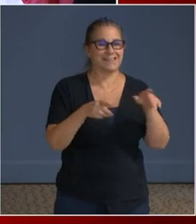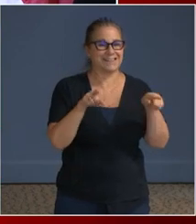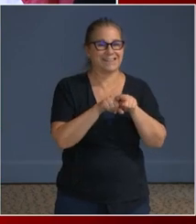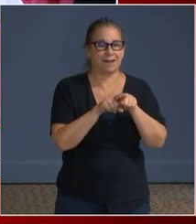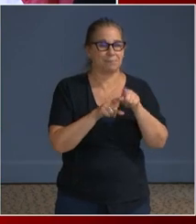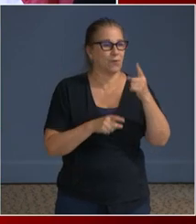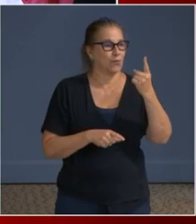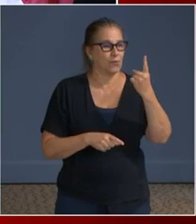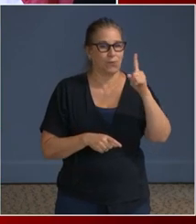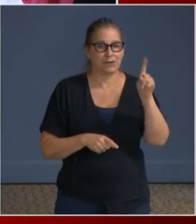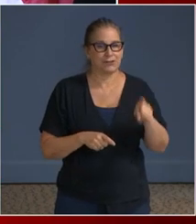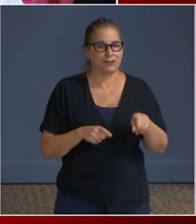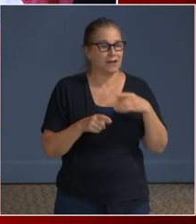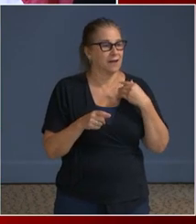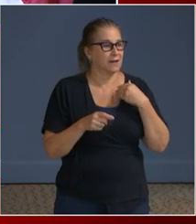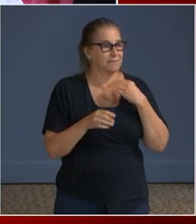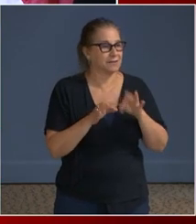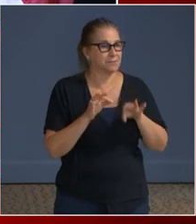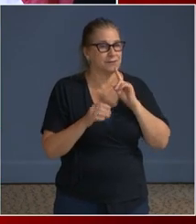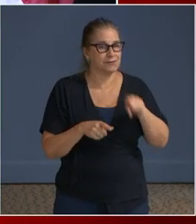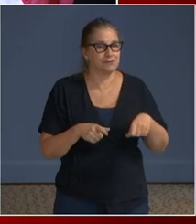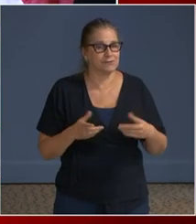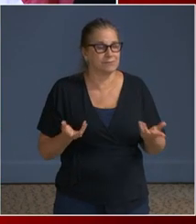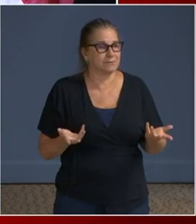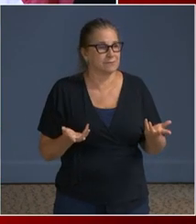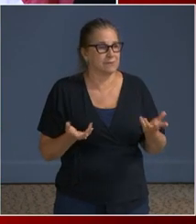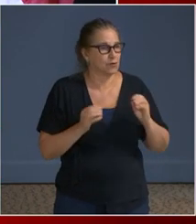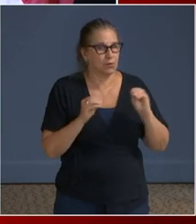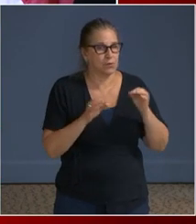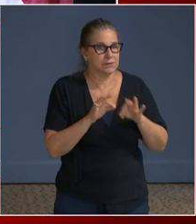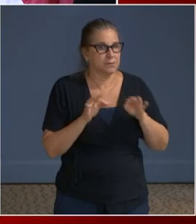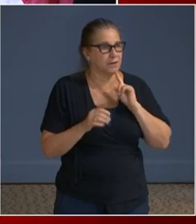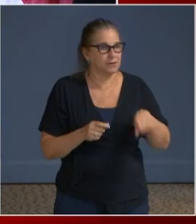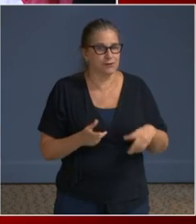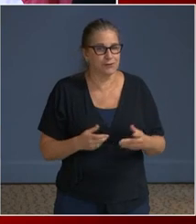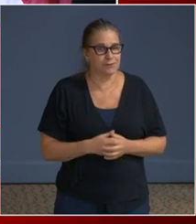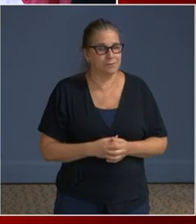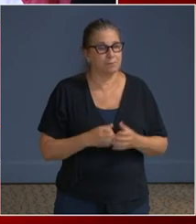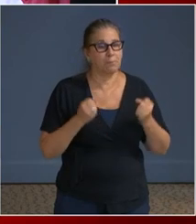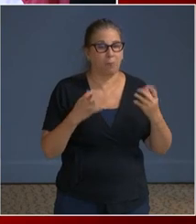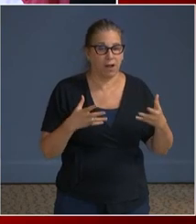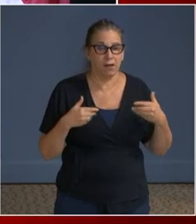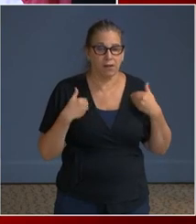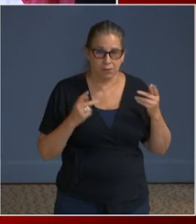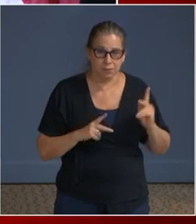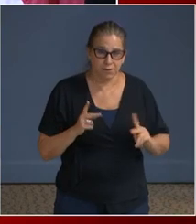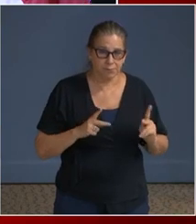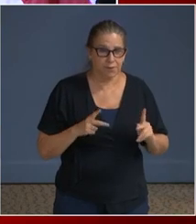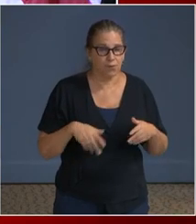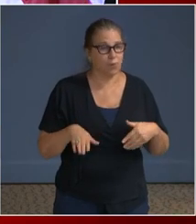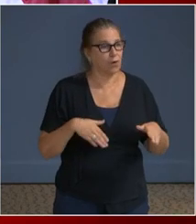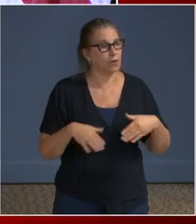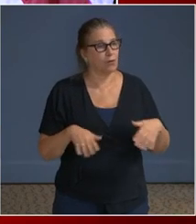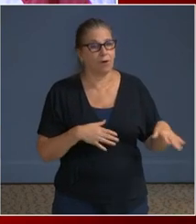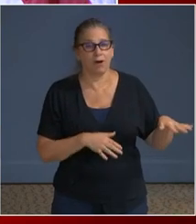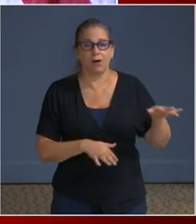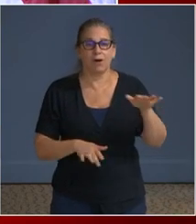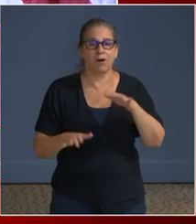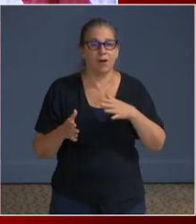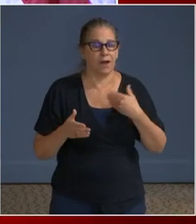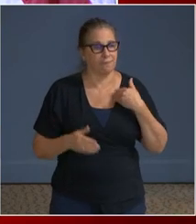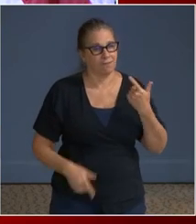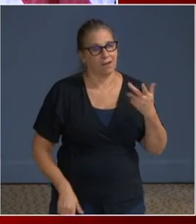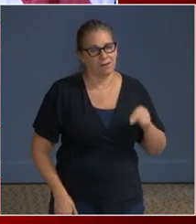answer to that. But we have a lot of young people who are walking around carrying